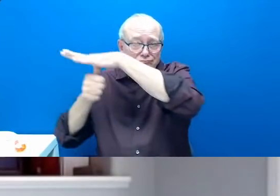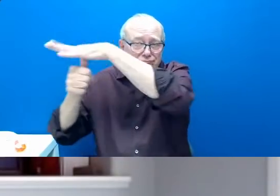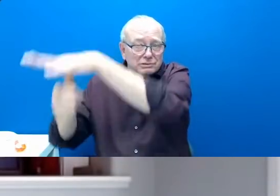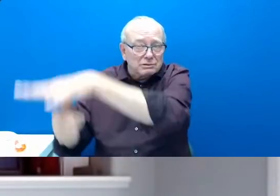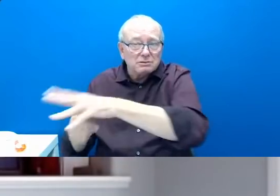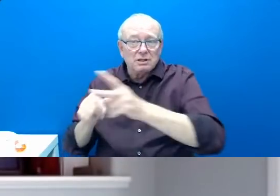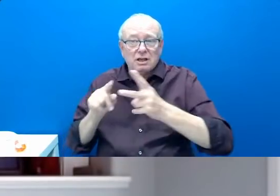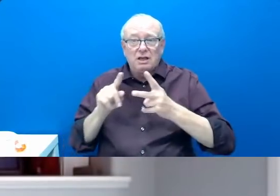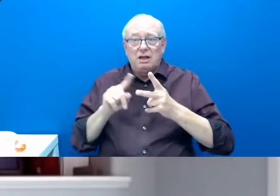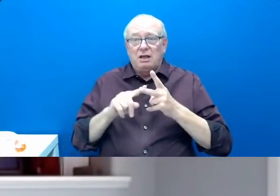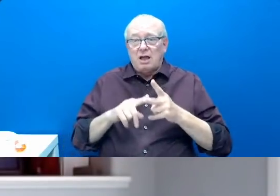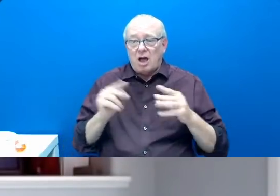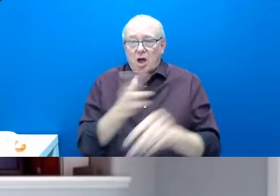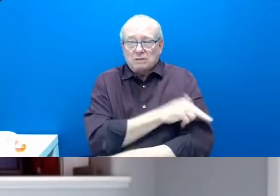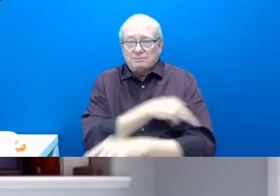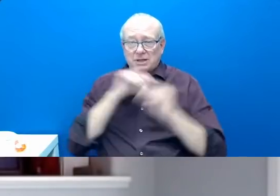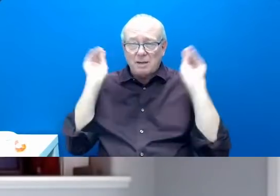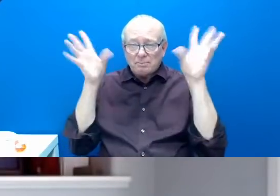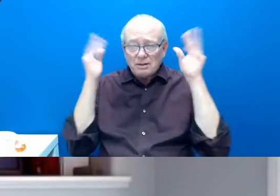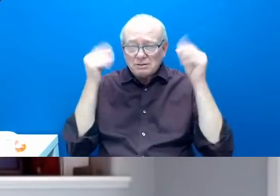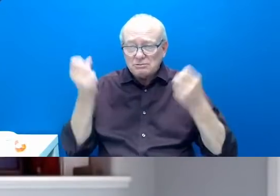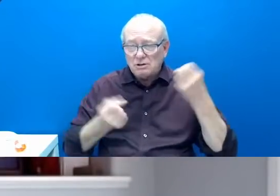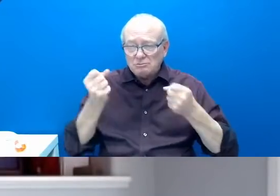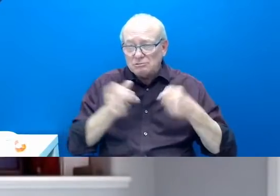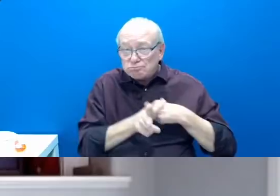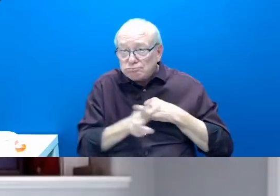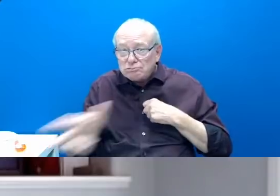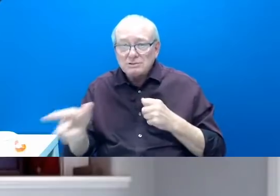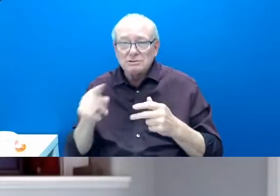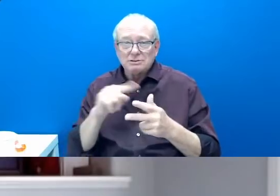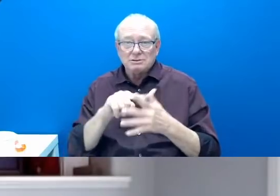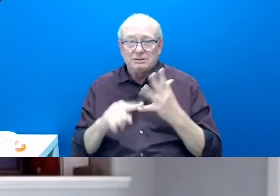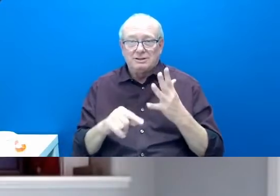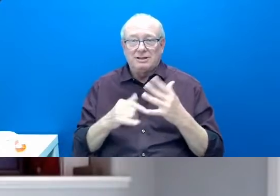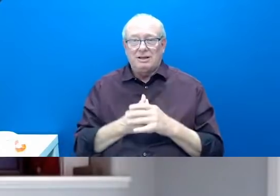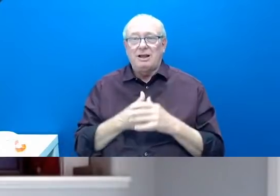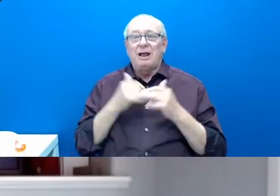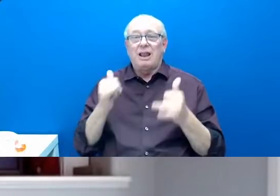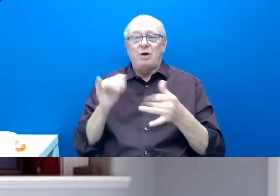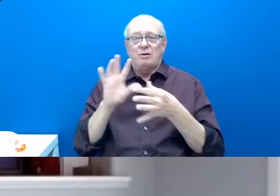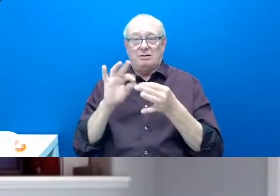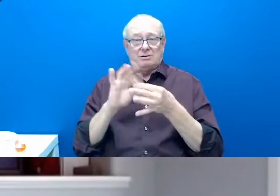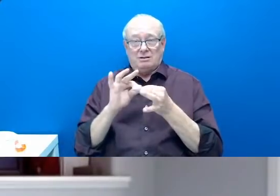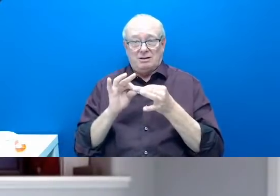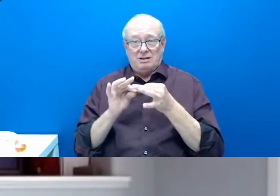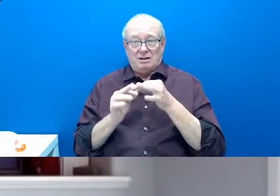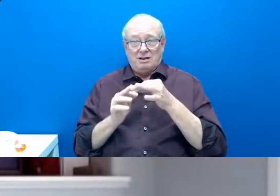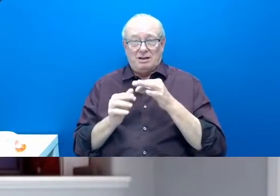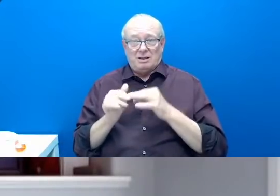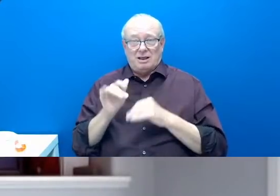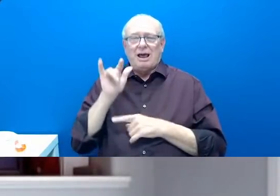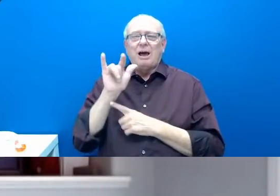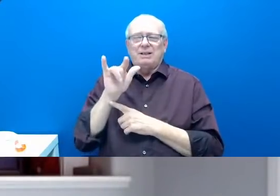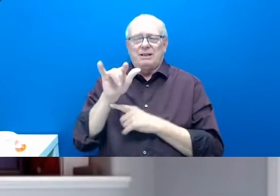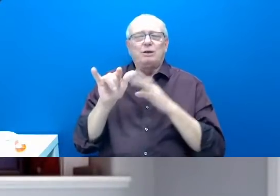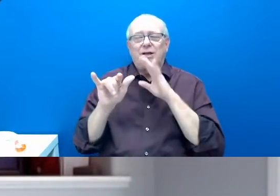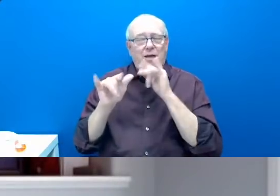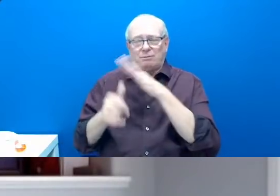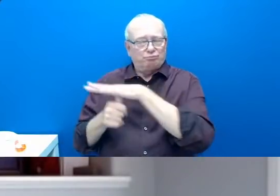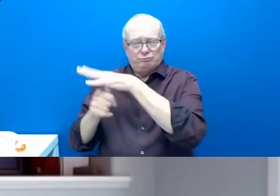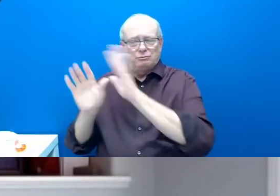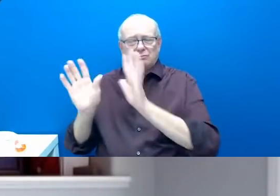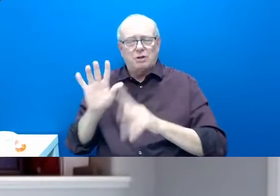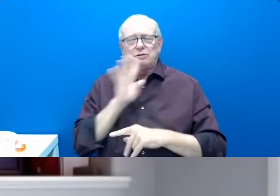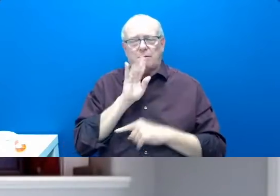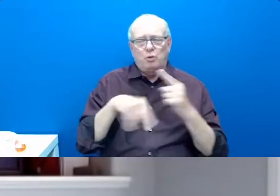helicopters, planes, and ground ambulances. And really, we're talking about fixed wing or airplanes here. Now, I'm not exactly sure of the number of